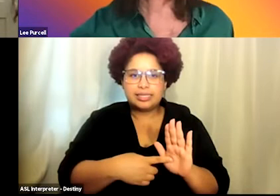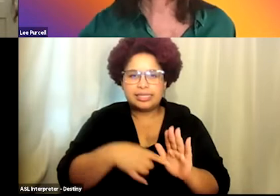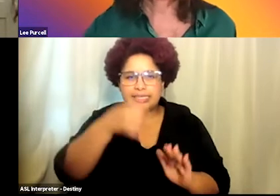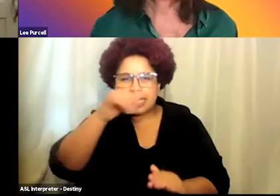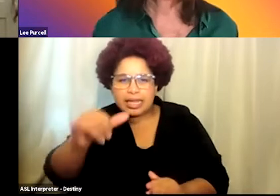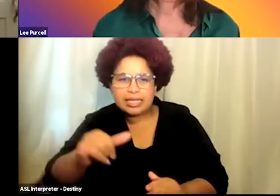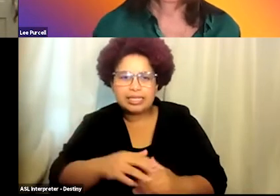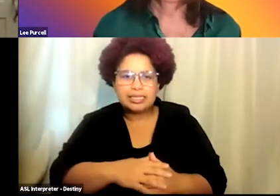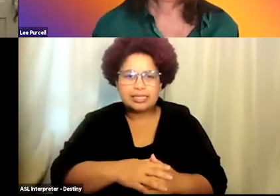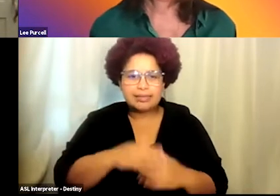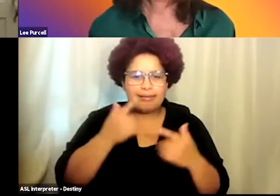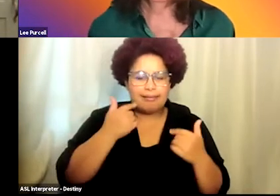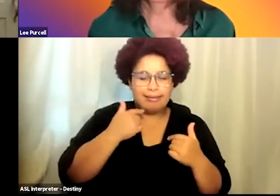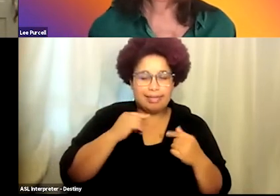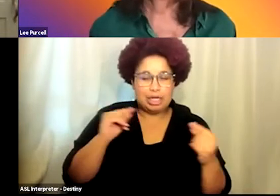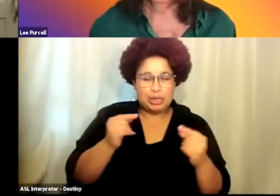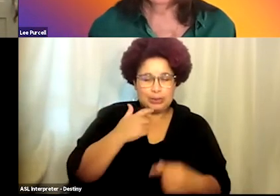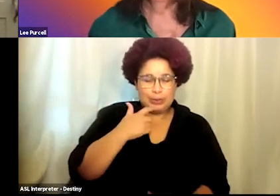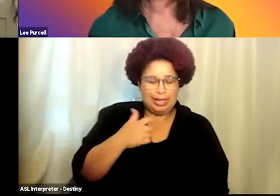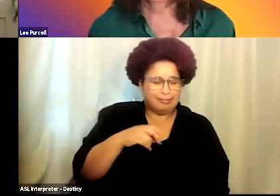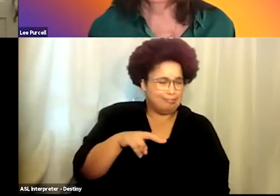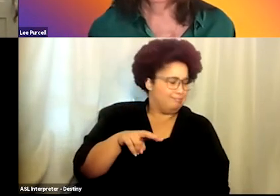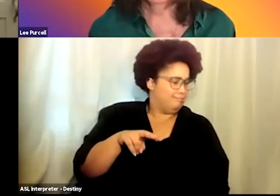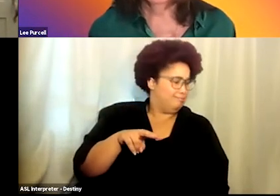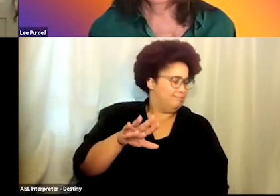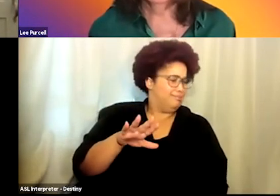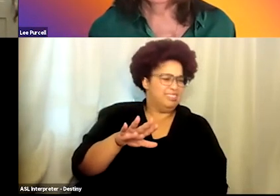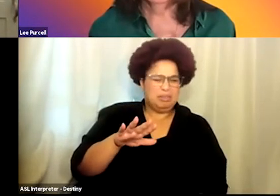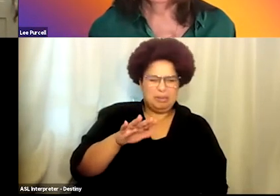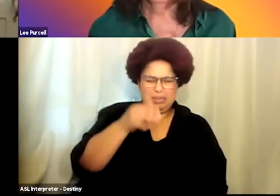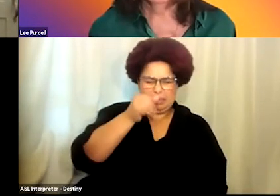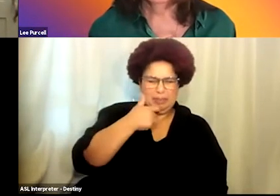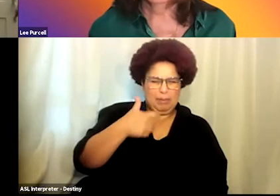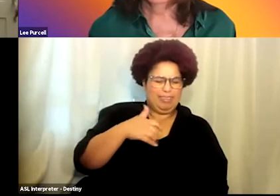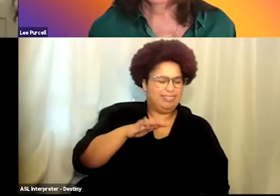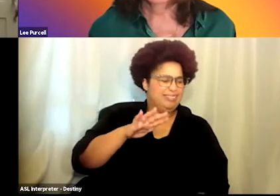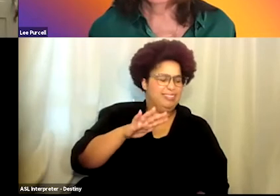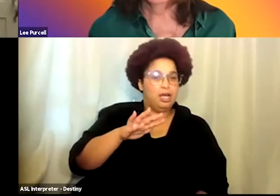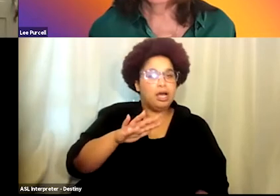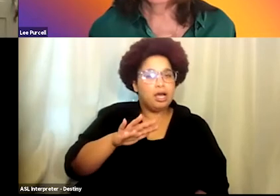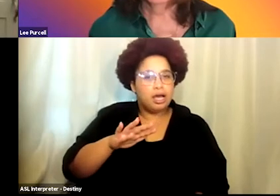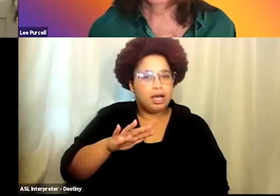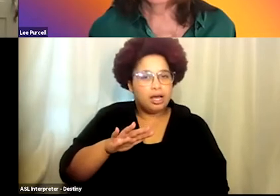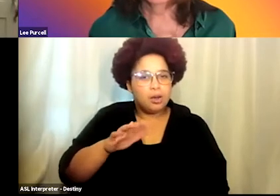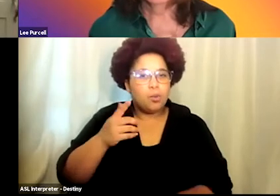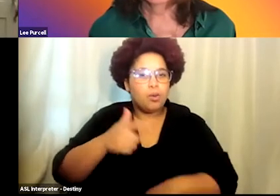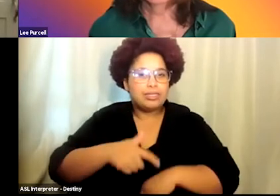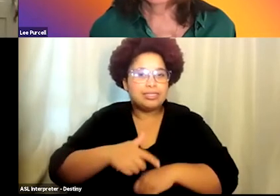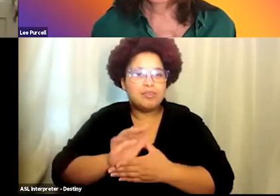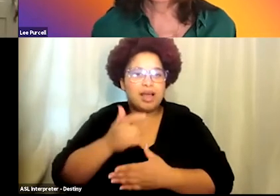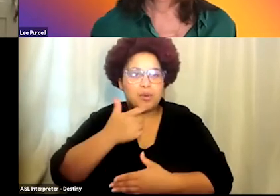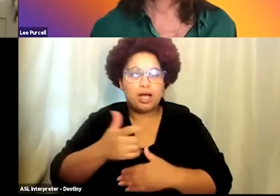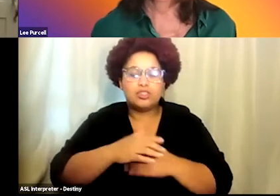and, oh, isn't that kind of painful to watch, or isn't that silly to watch? And I know that one film I saw, I won't say which one,